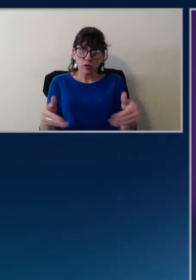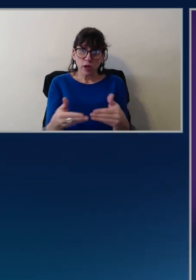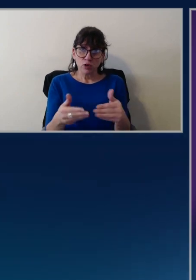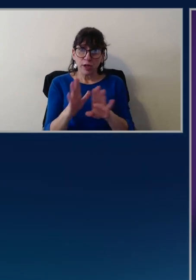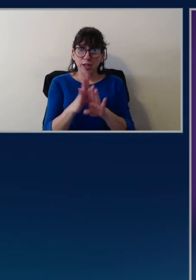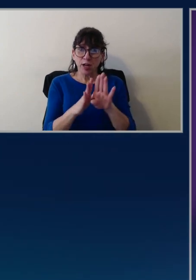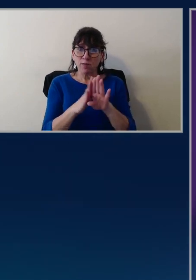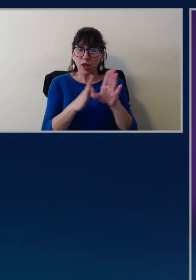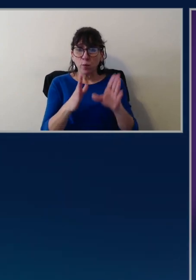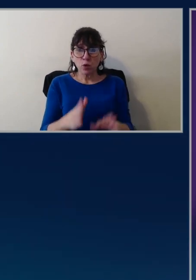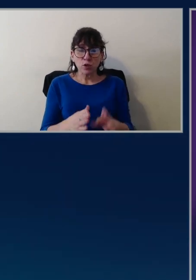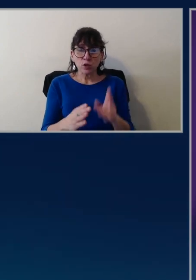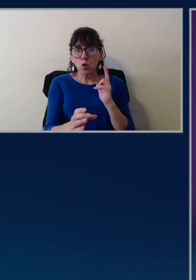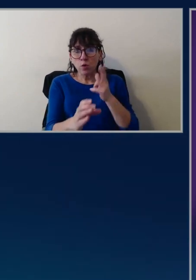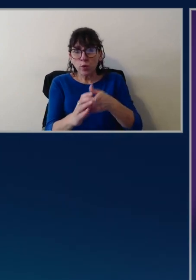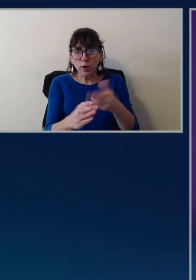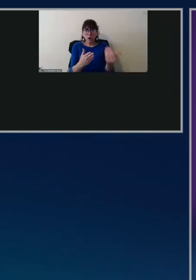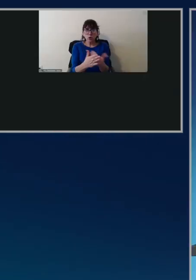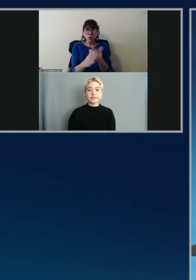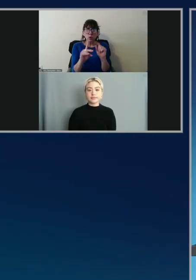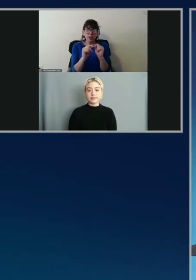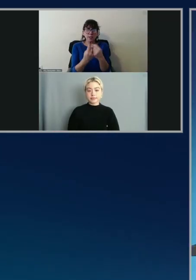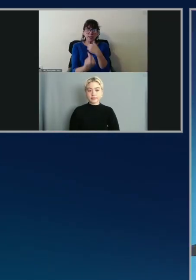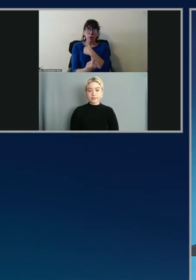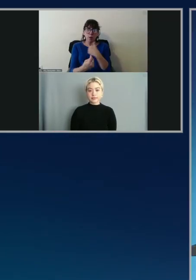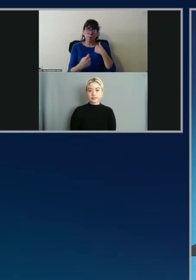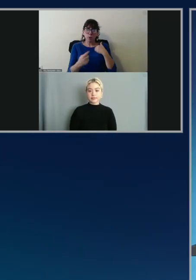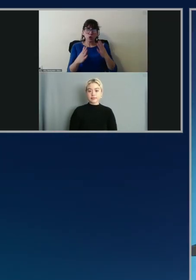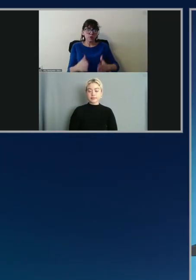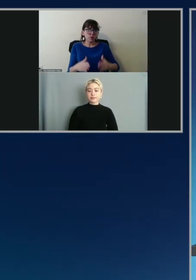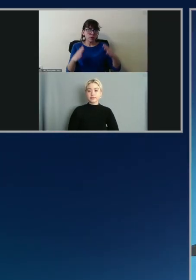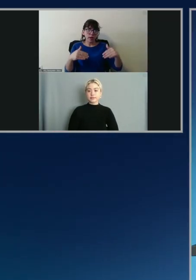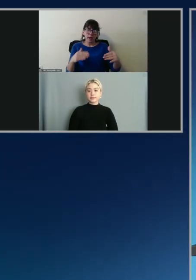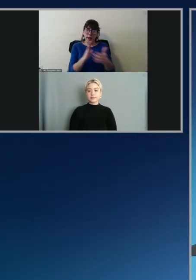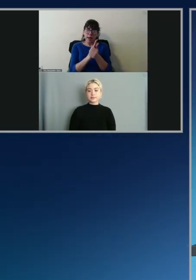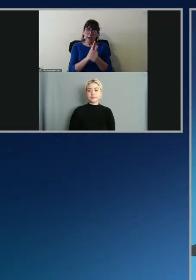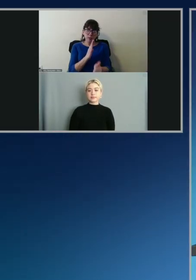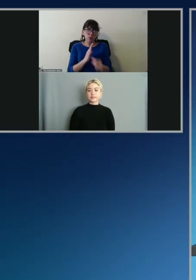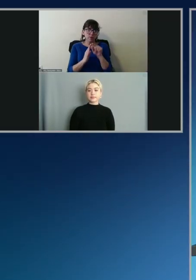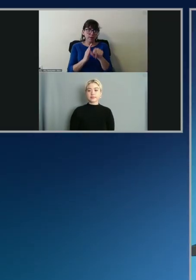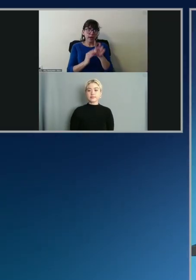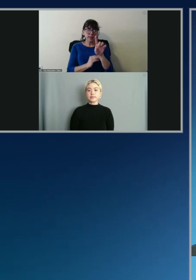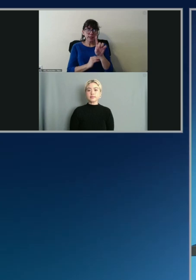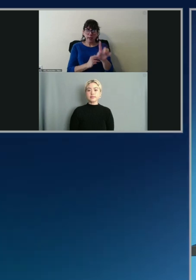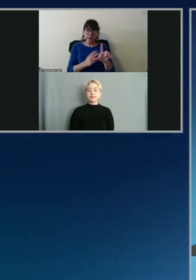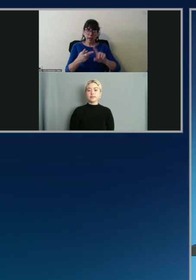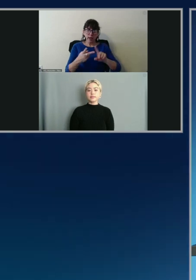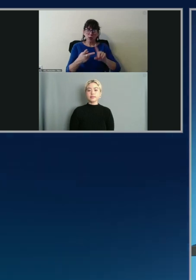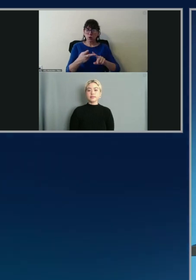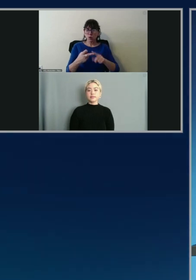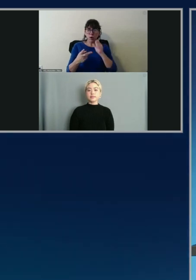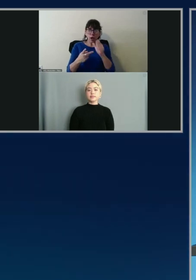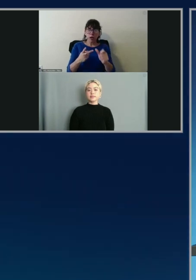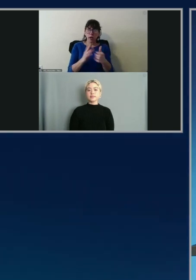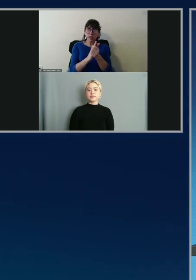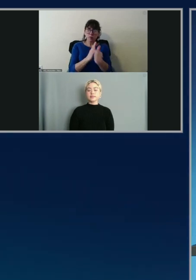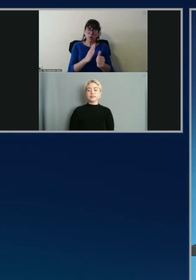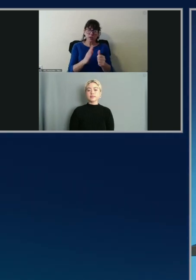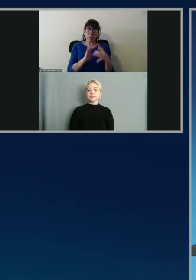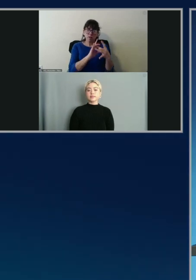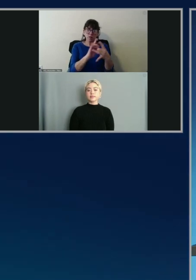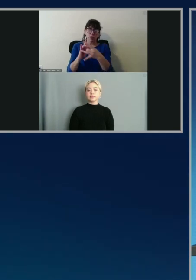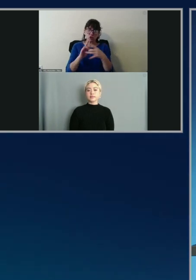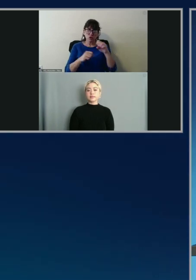or for onboarding new team members who aren't already experts in that data lake, who aren't already experts in that relational structure that